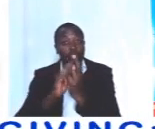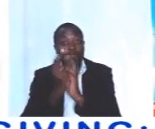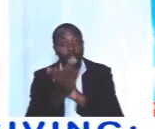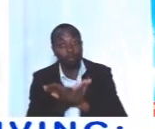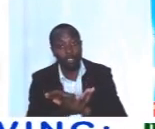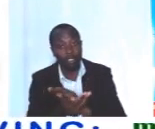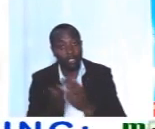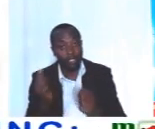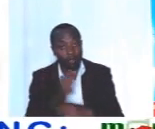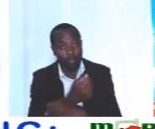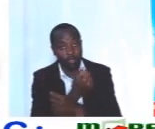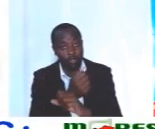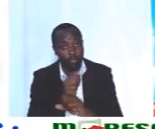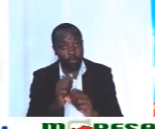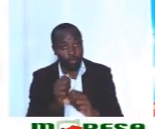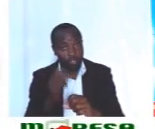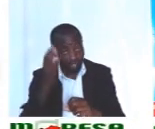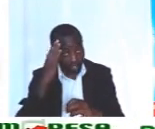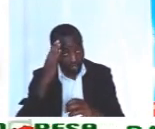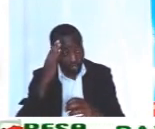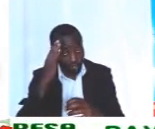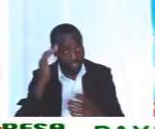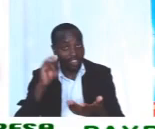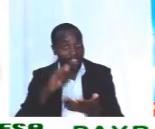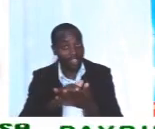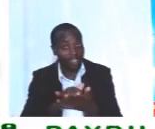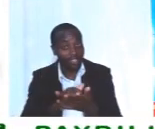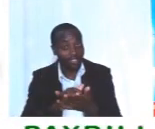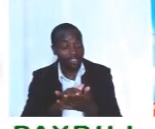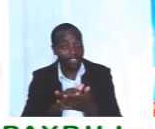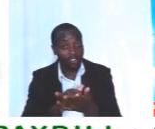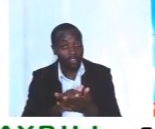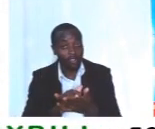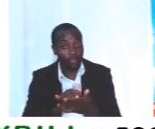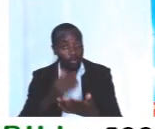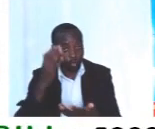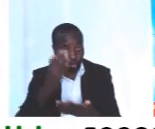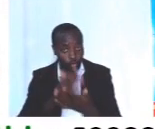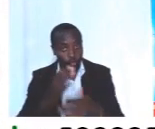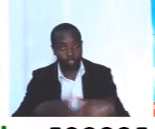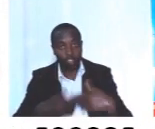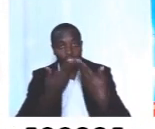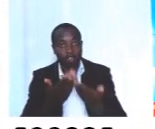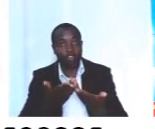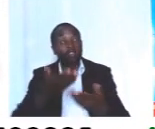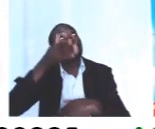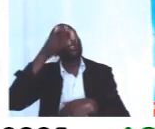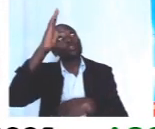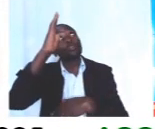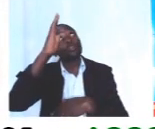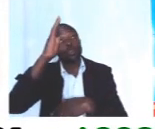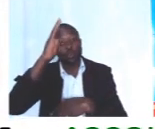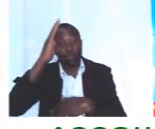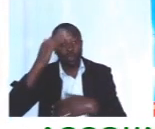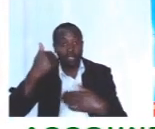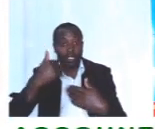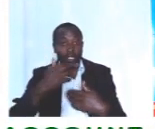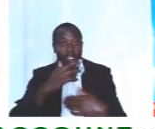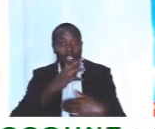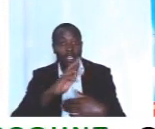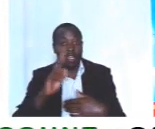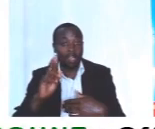of insensitivity and stubbornness. And instead of submitting to God, we are full of